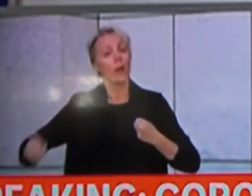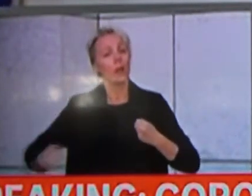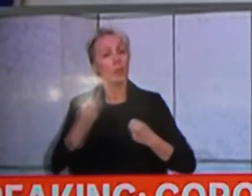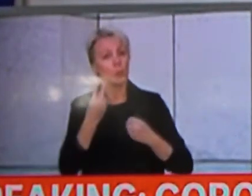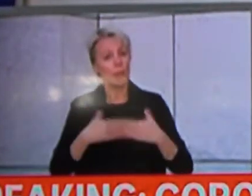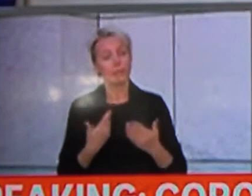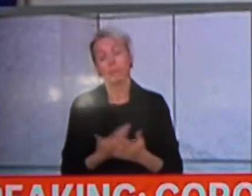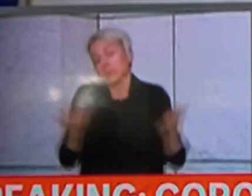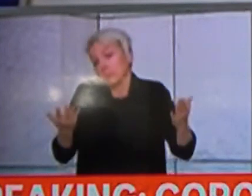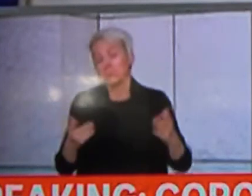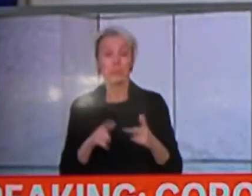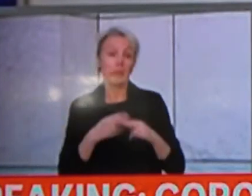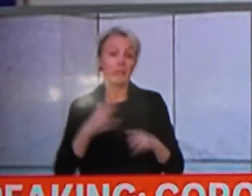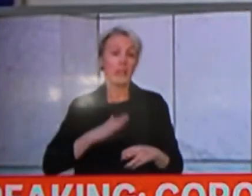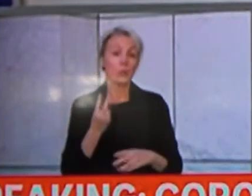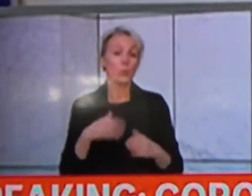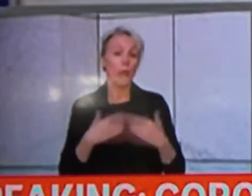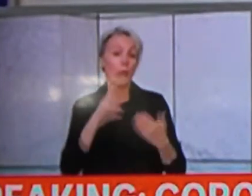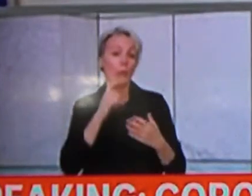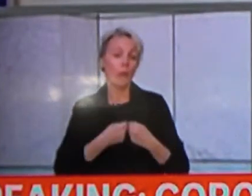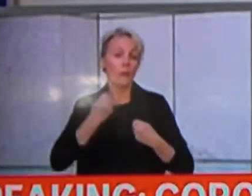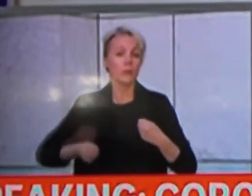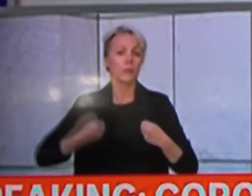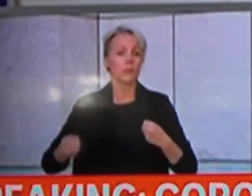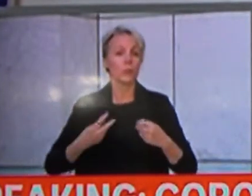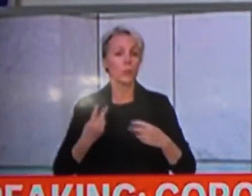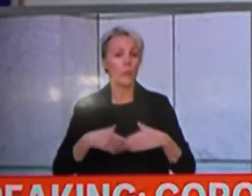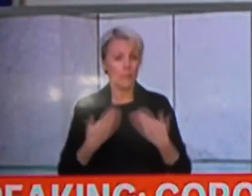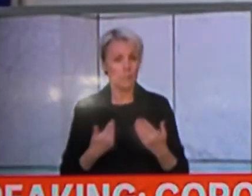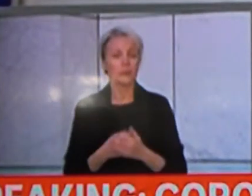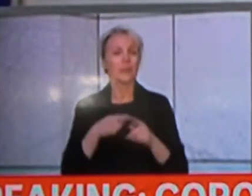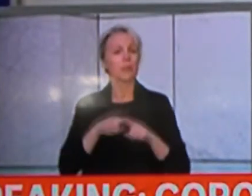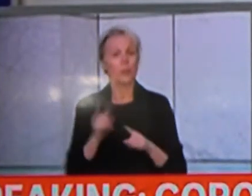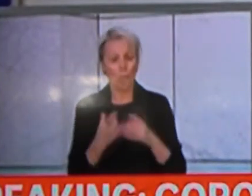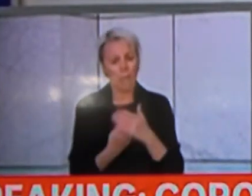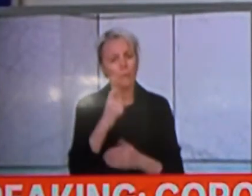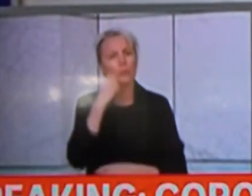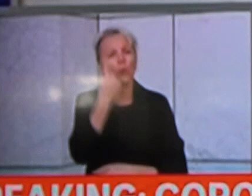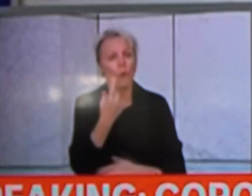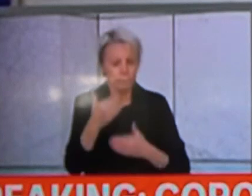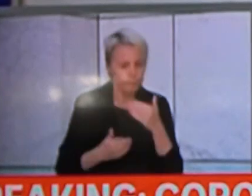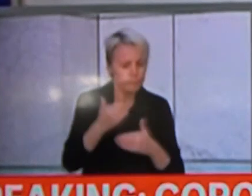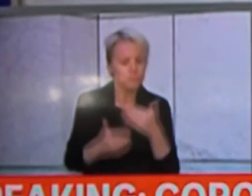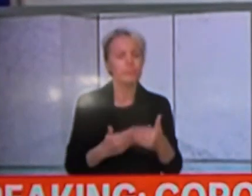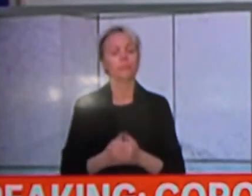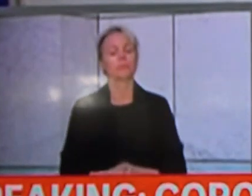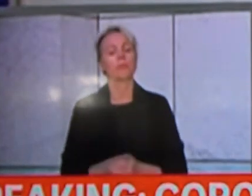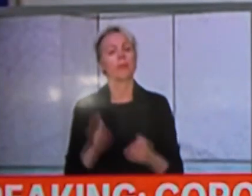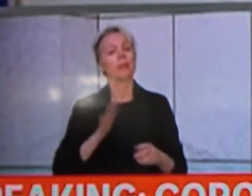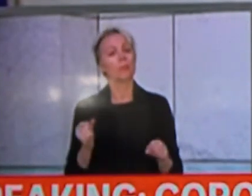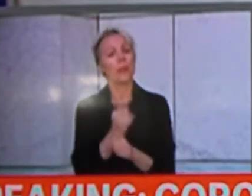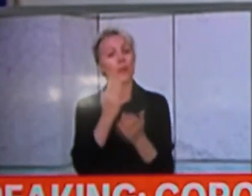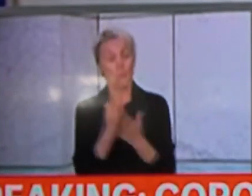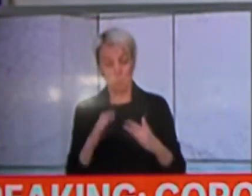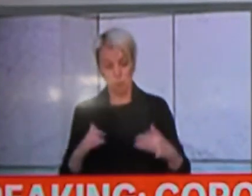to go into 2, it will. So that will depend a lot on how the procedures work. We also want to make sure that the Parliament